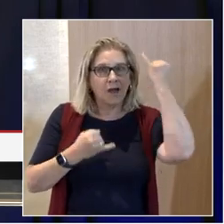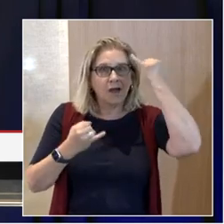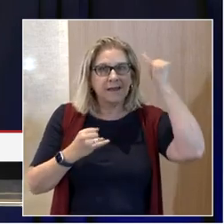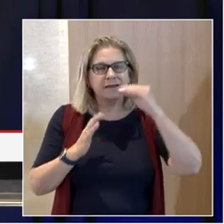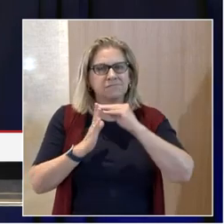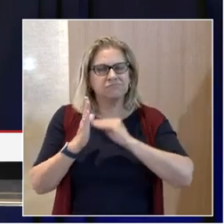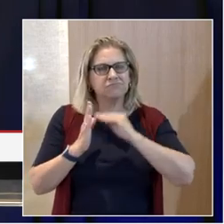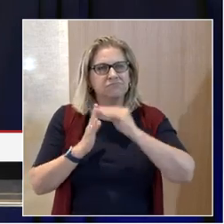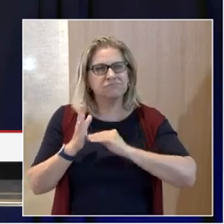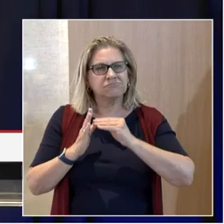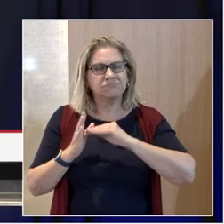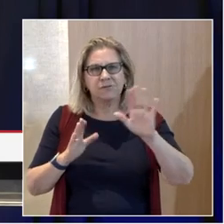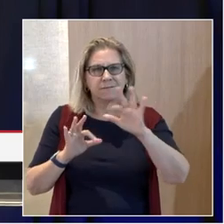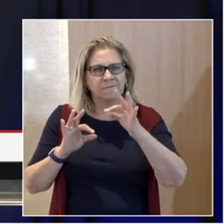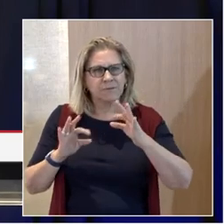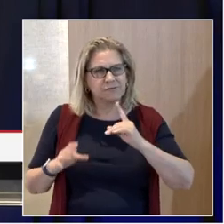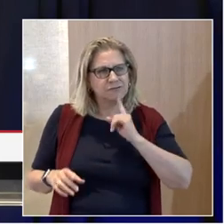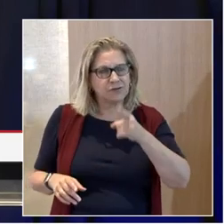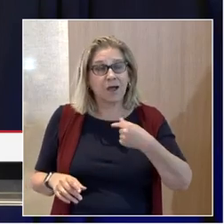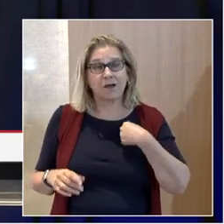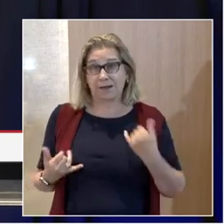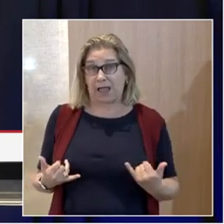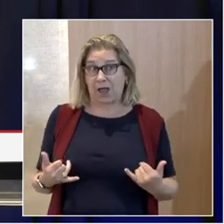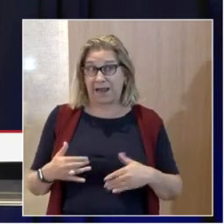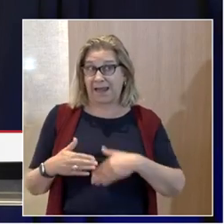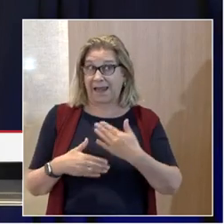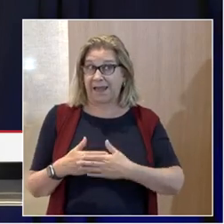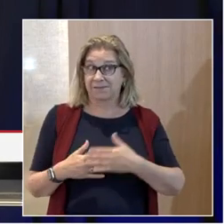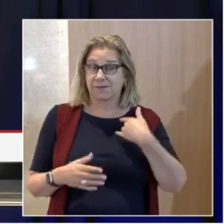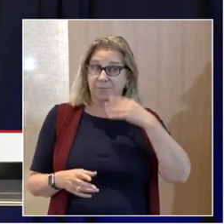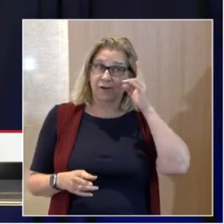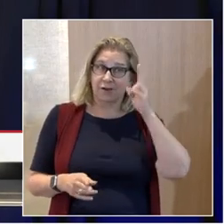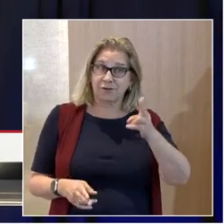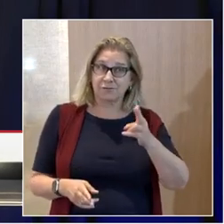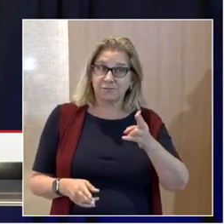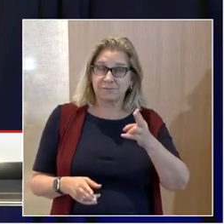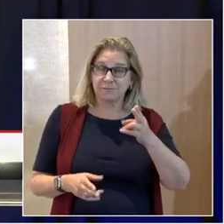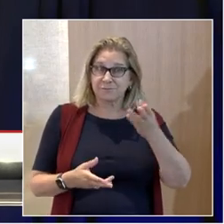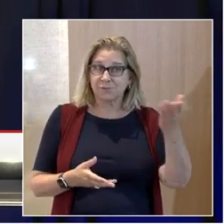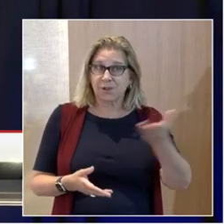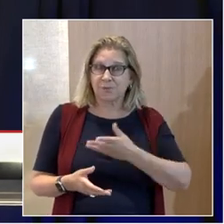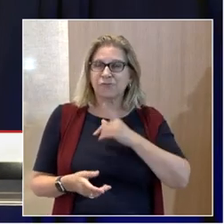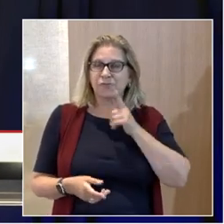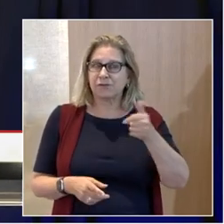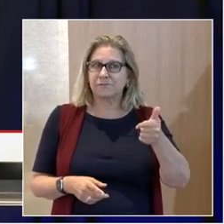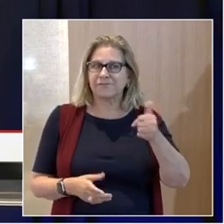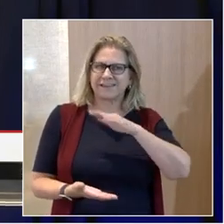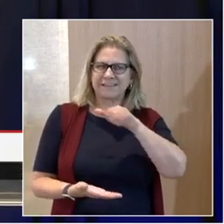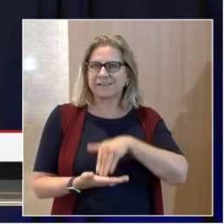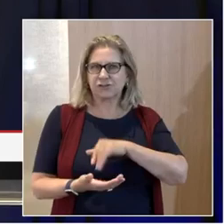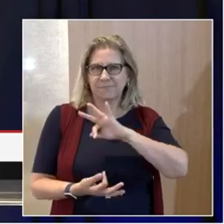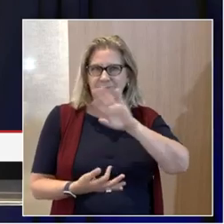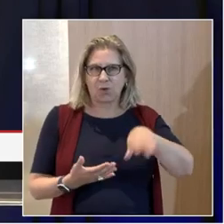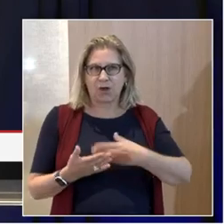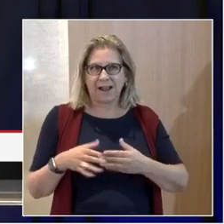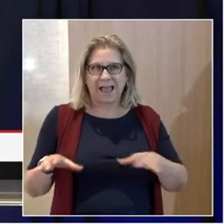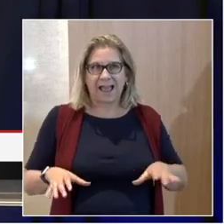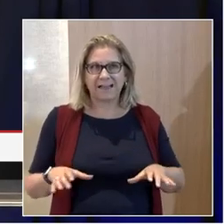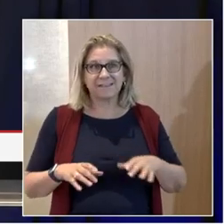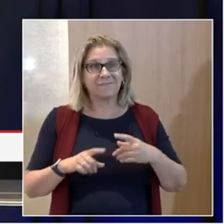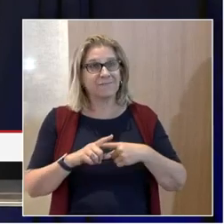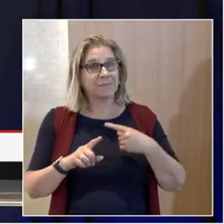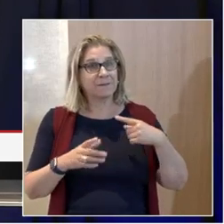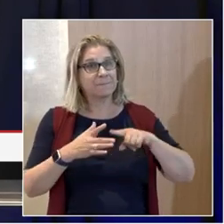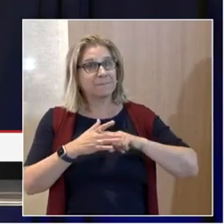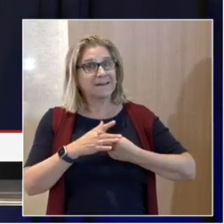to introduce someone who has been at the center of all of this action, and frankly, from the onset of her historic third term,